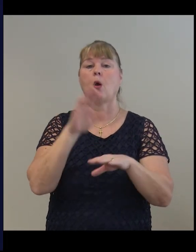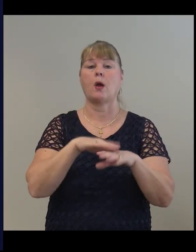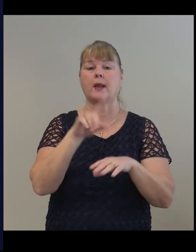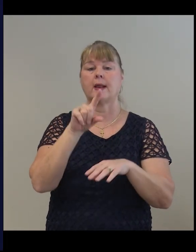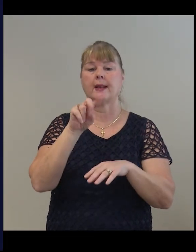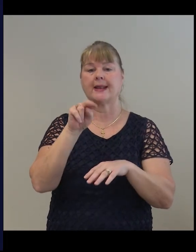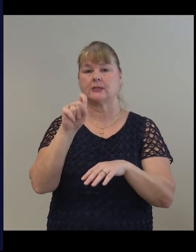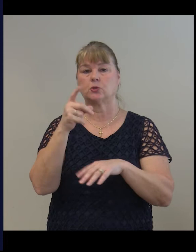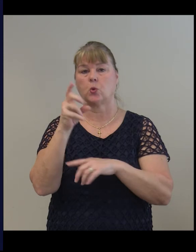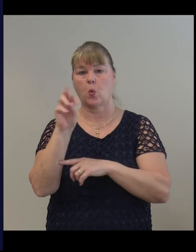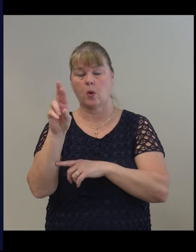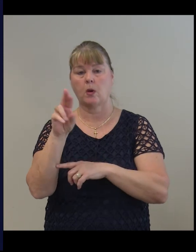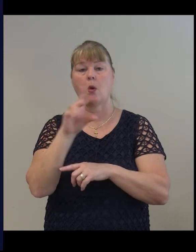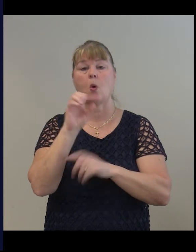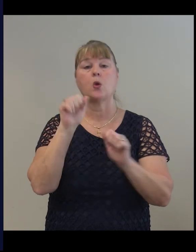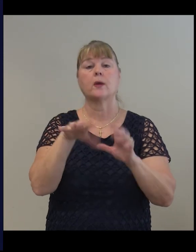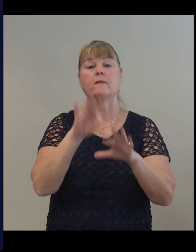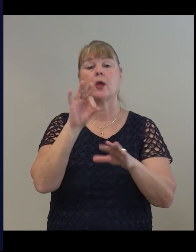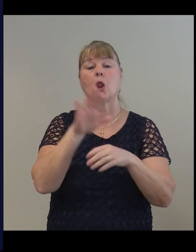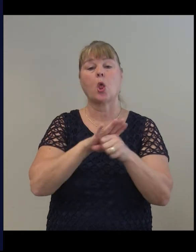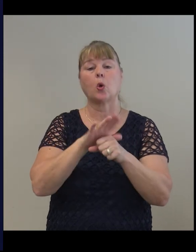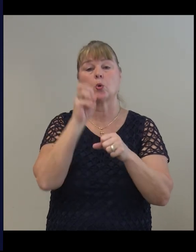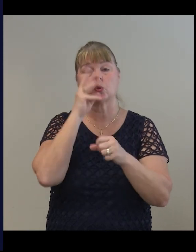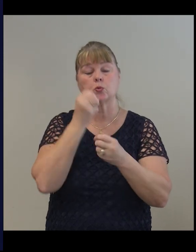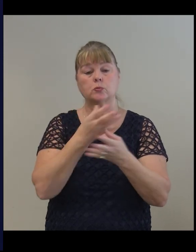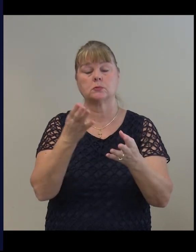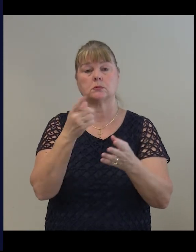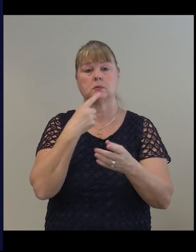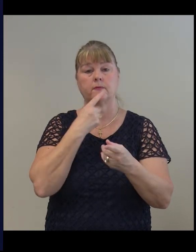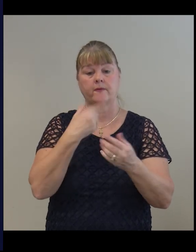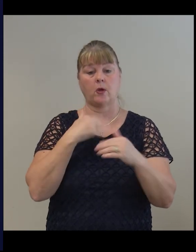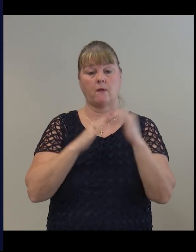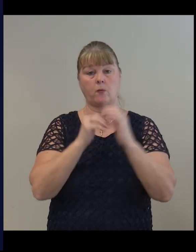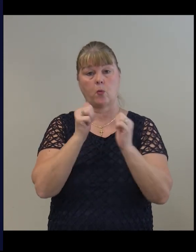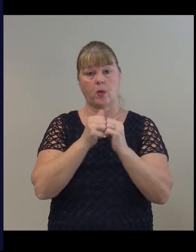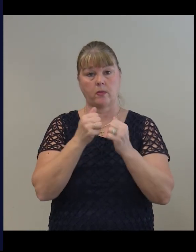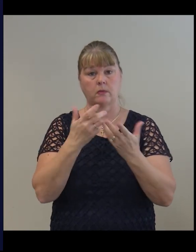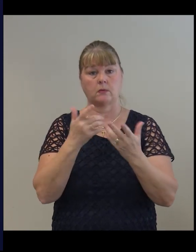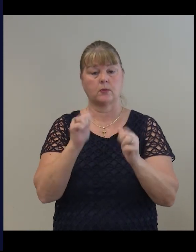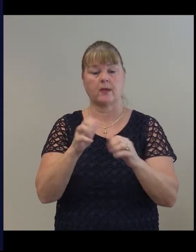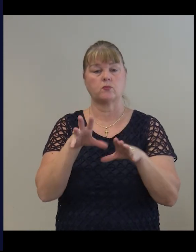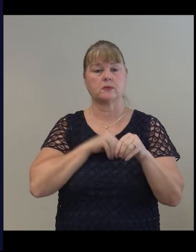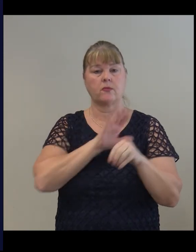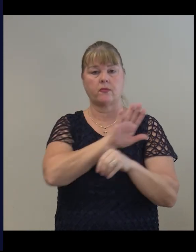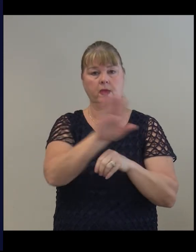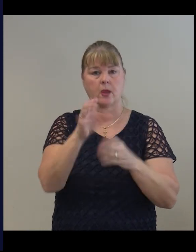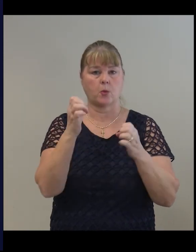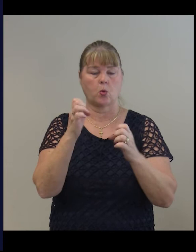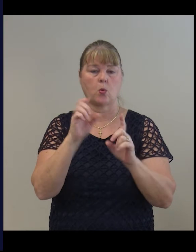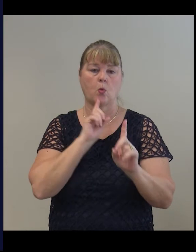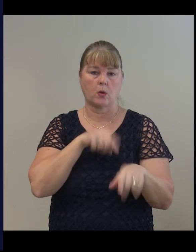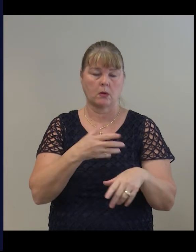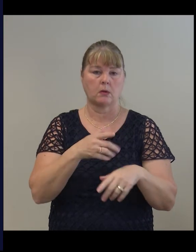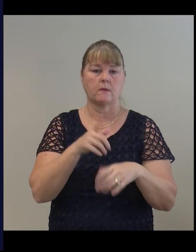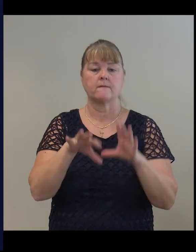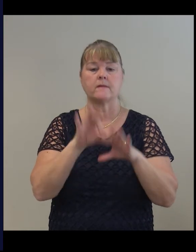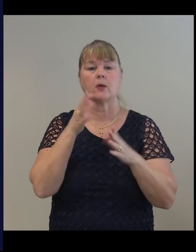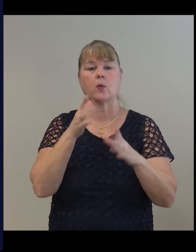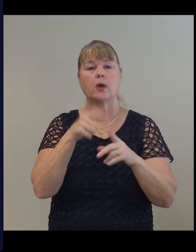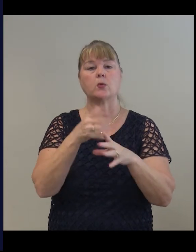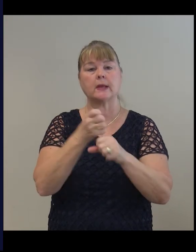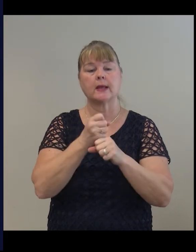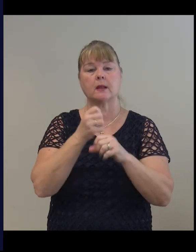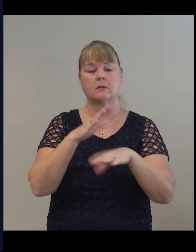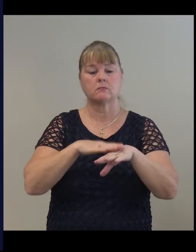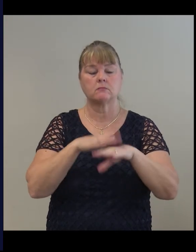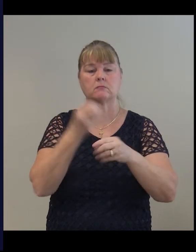also on Nextdoor. Or you can find that local news agency that you feel comfortable with, and you can receive their emergency alerts. Find a way